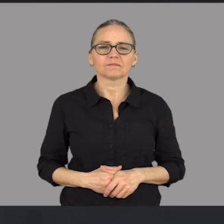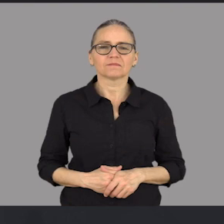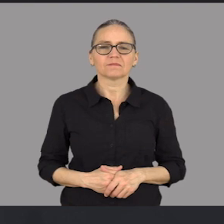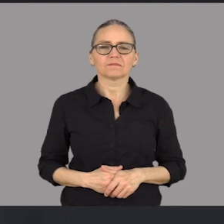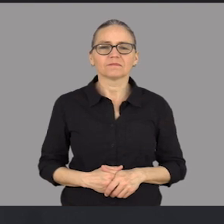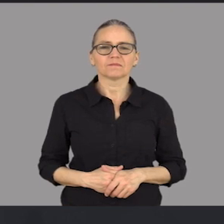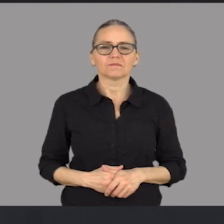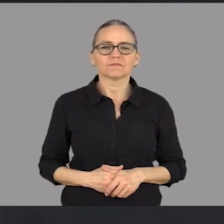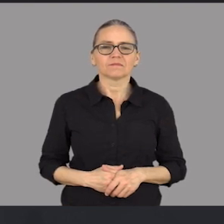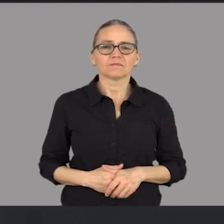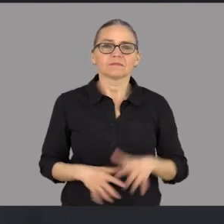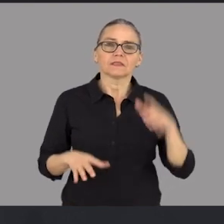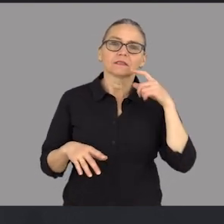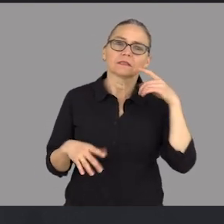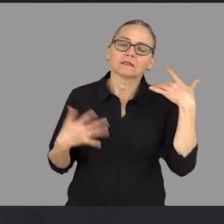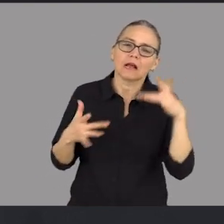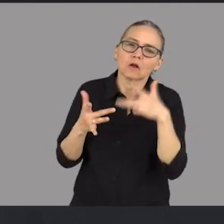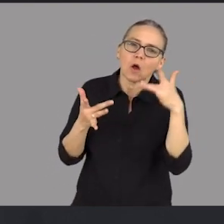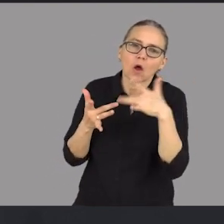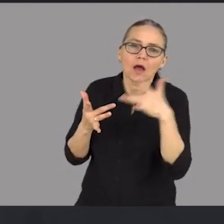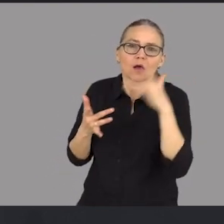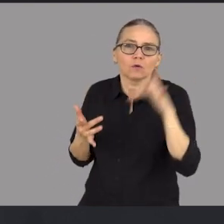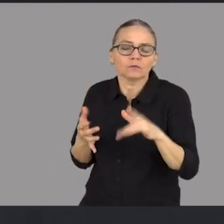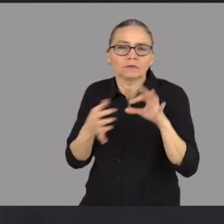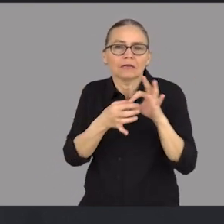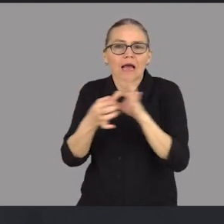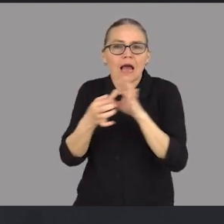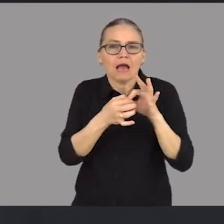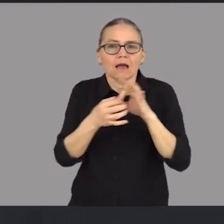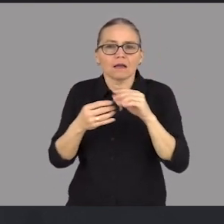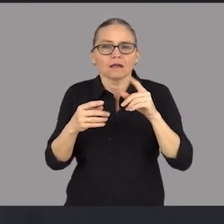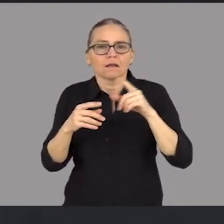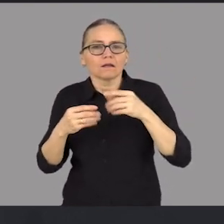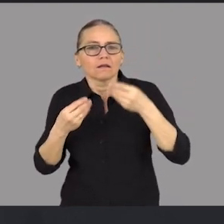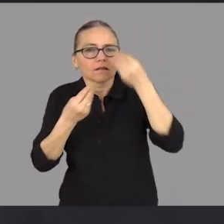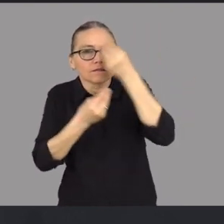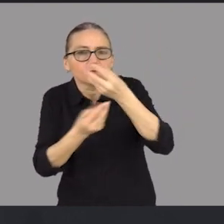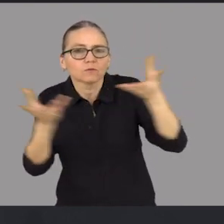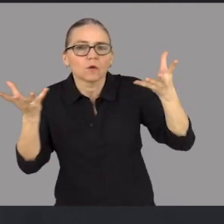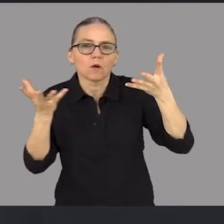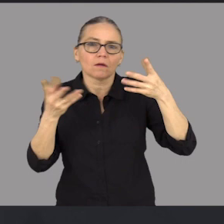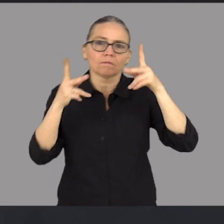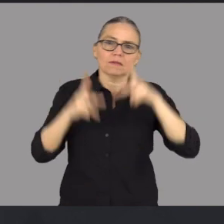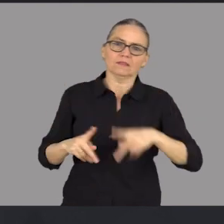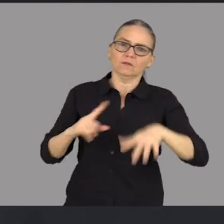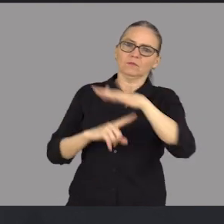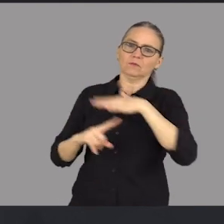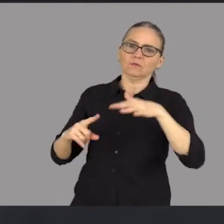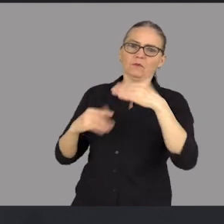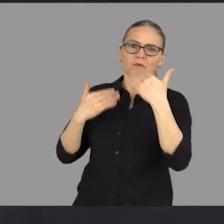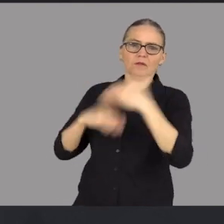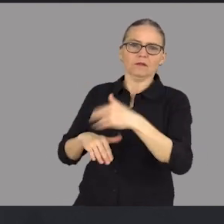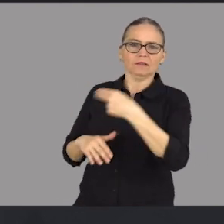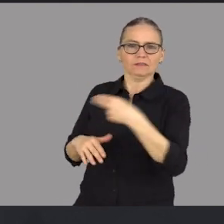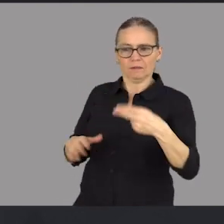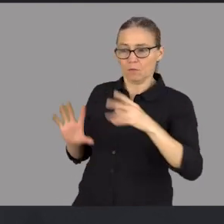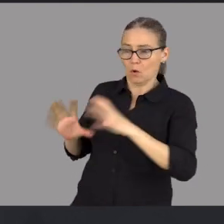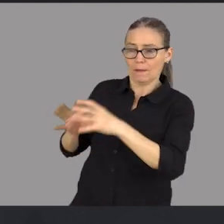That's Go a ahead, really Tanya. oh, sorry. Yeah. No, go That's ahead. a tricky one because it comes into the disclosure,